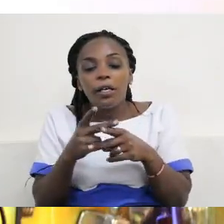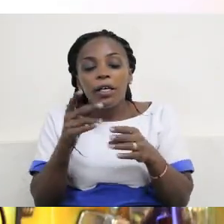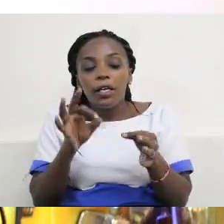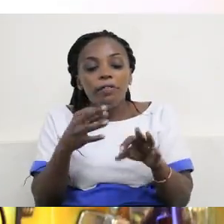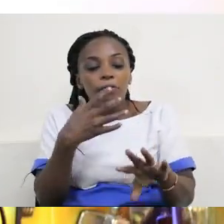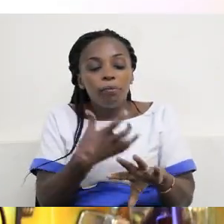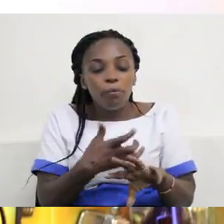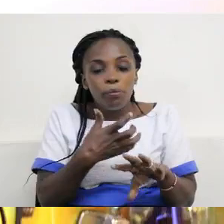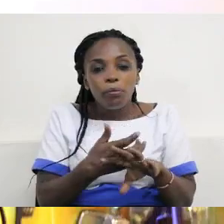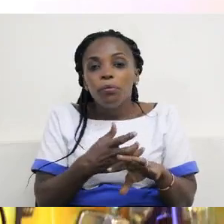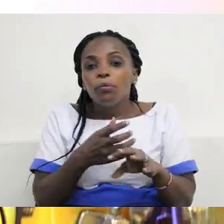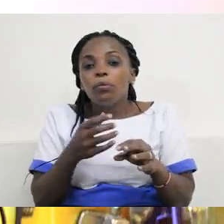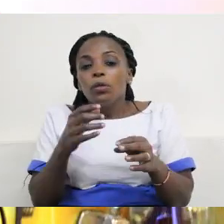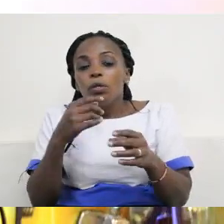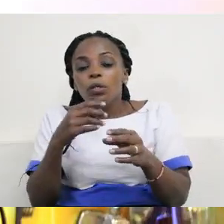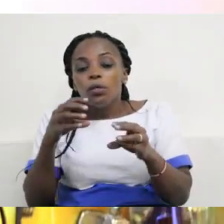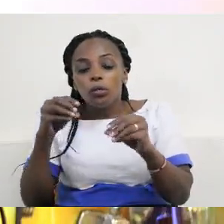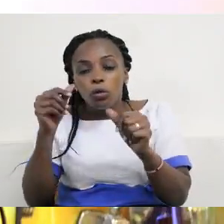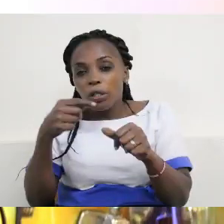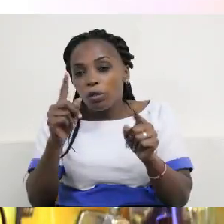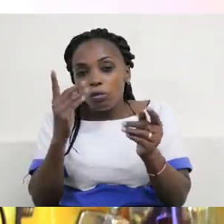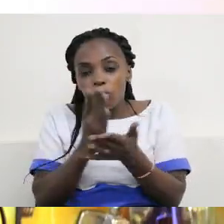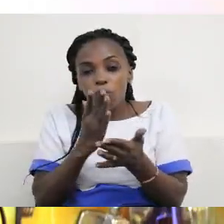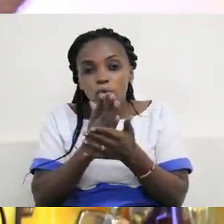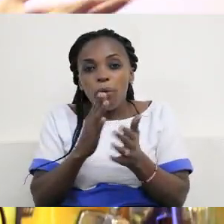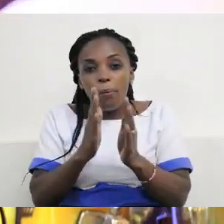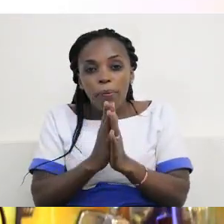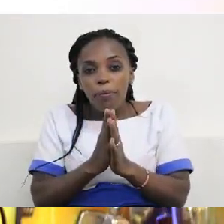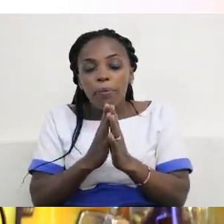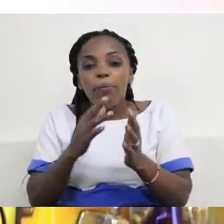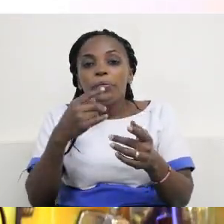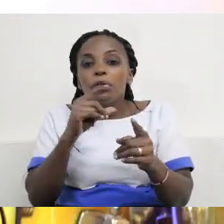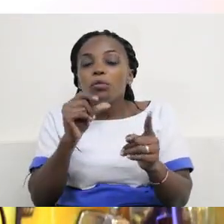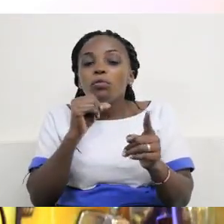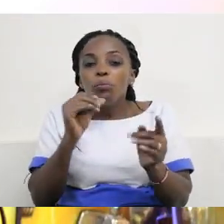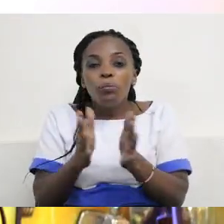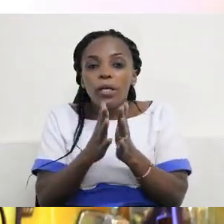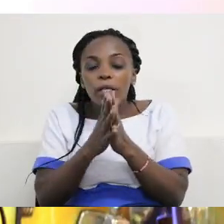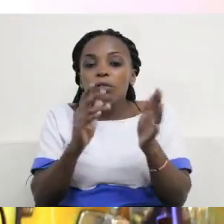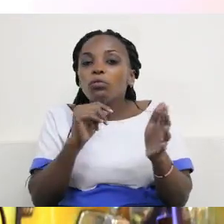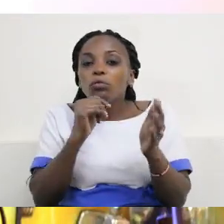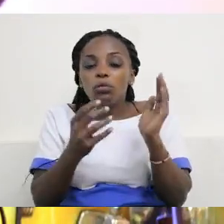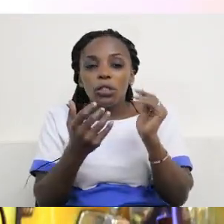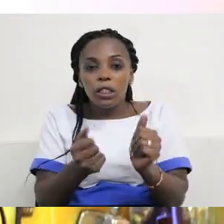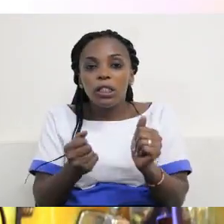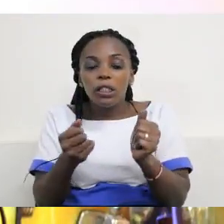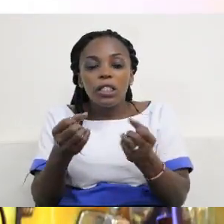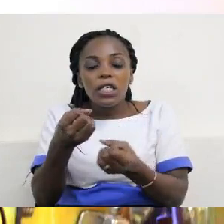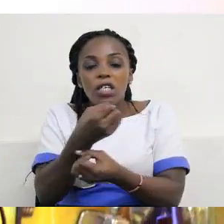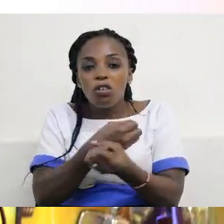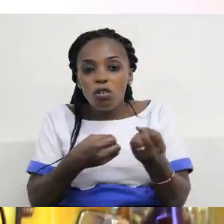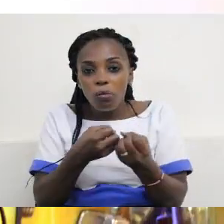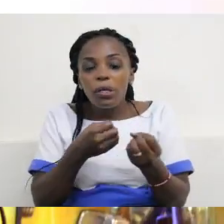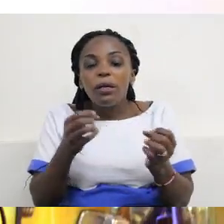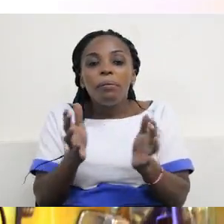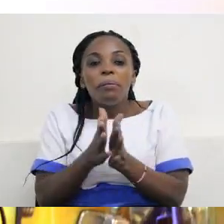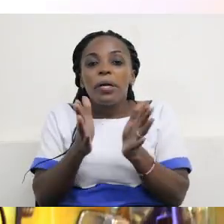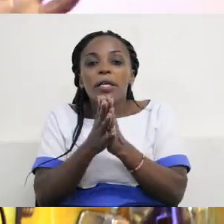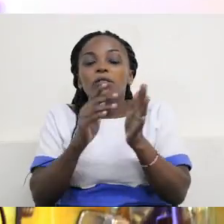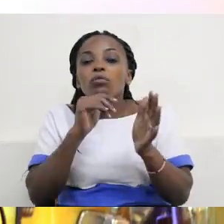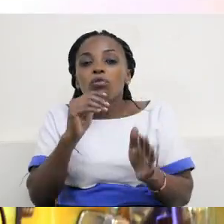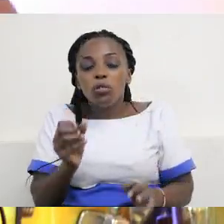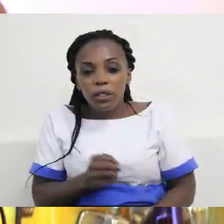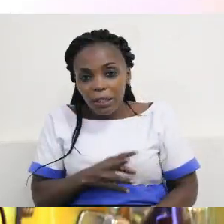or stormy. Praise does not need perfect condition or perfect weather. Praise is not dependent on the economy. Praise is not scared